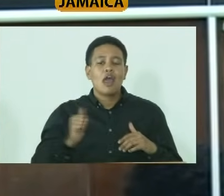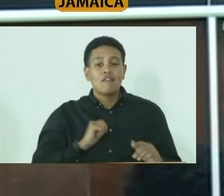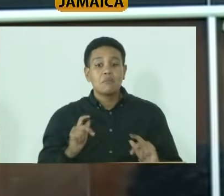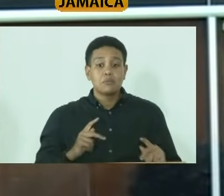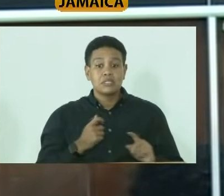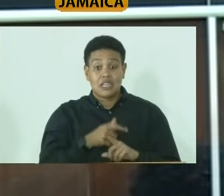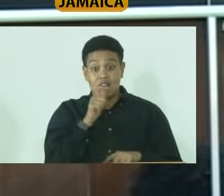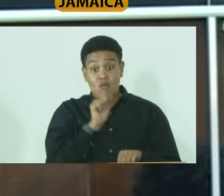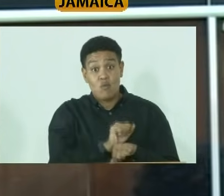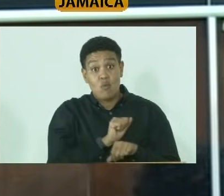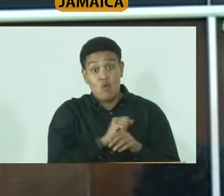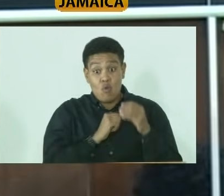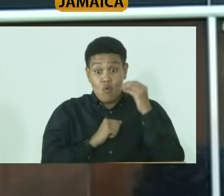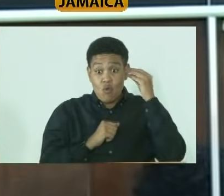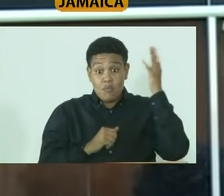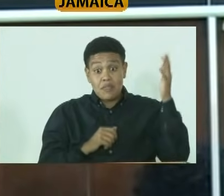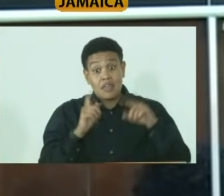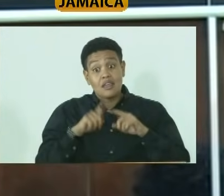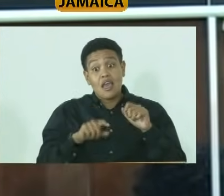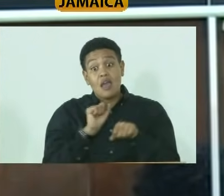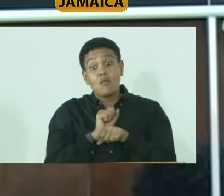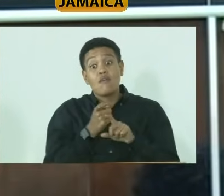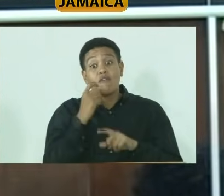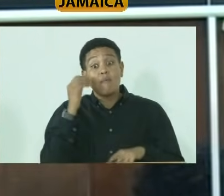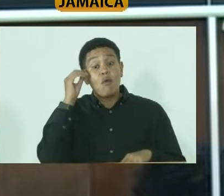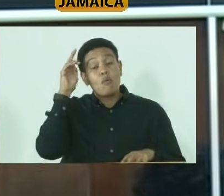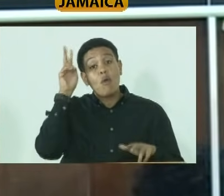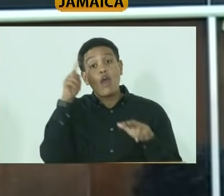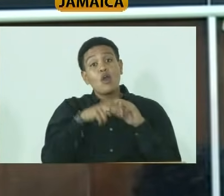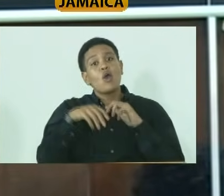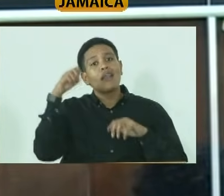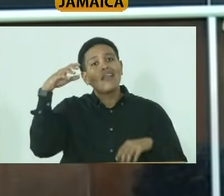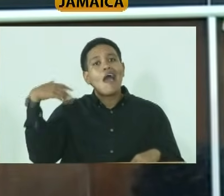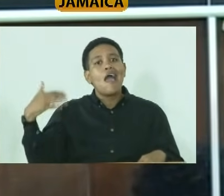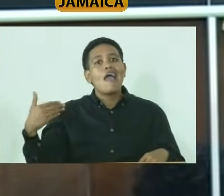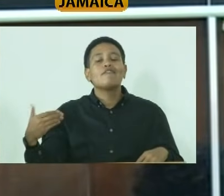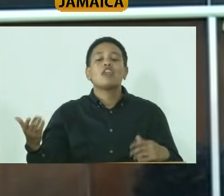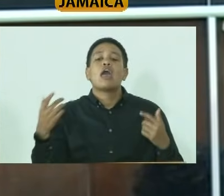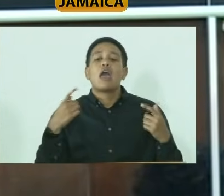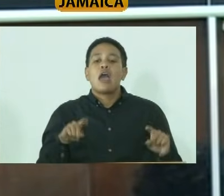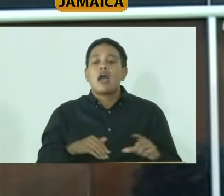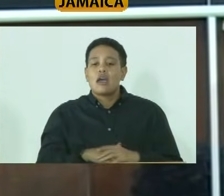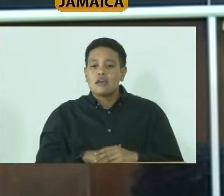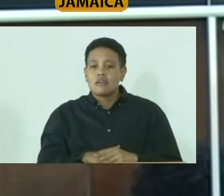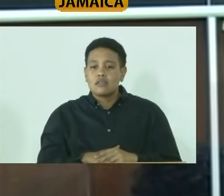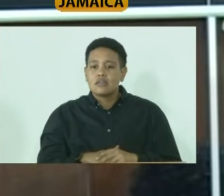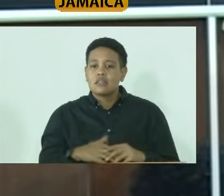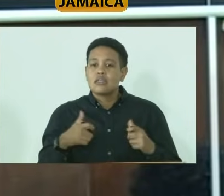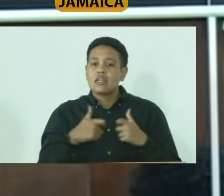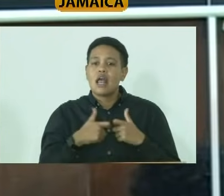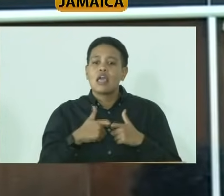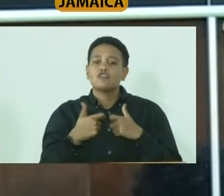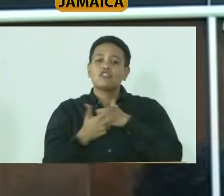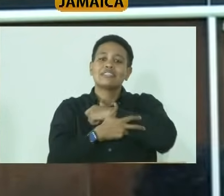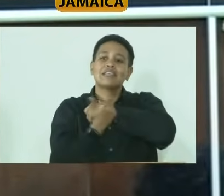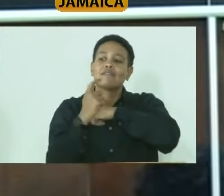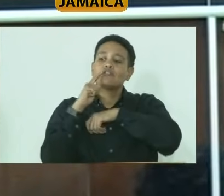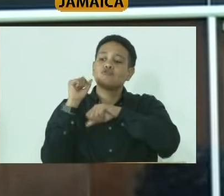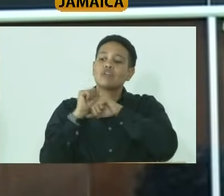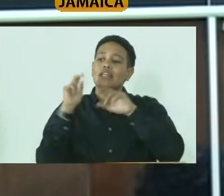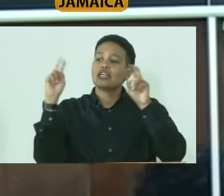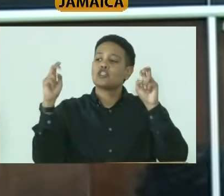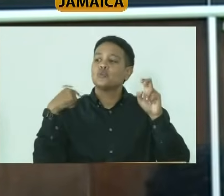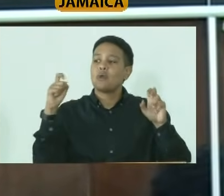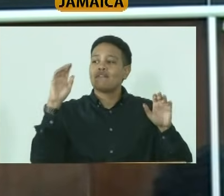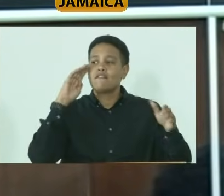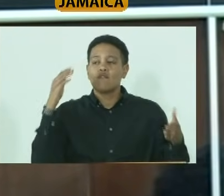have people who have to work from home and they can't work from home because the light turns off every day. Now, electricity theft is an issue which we have to